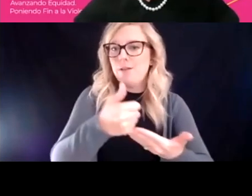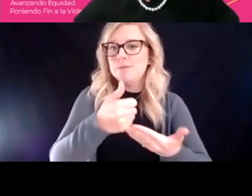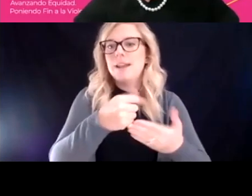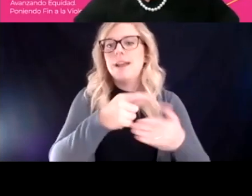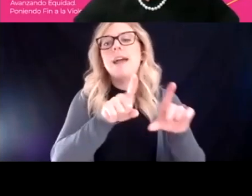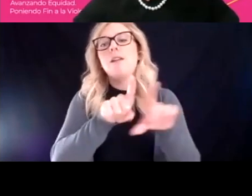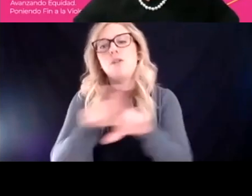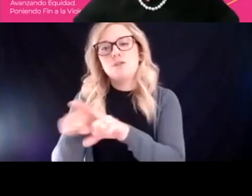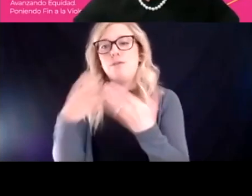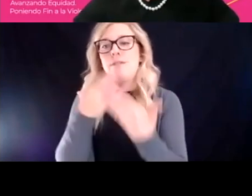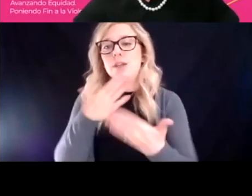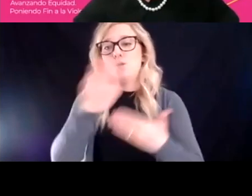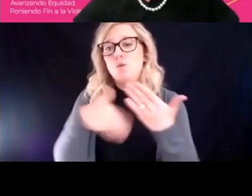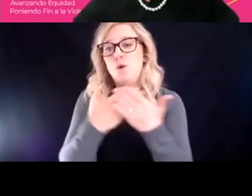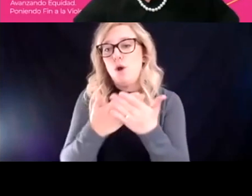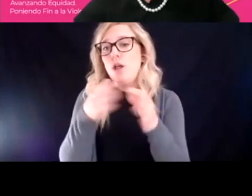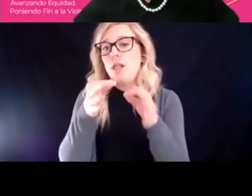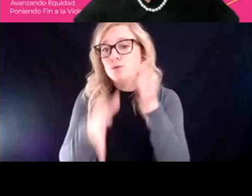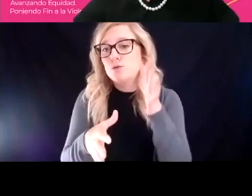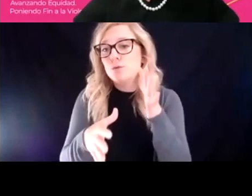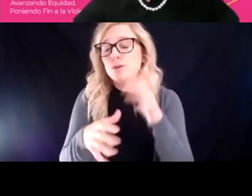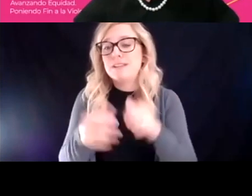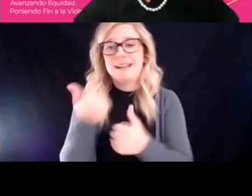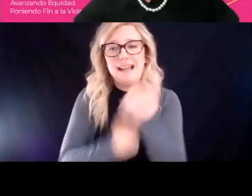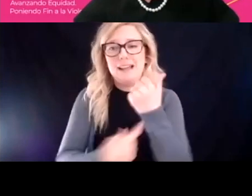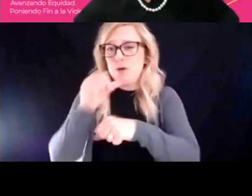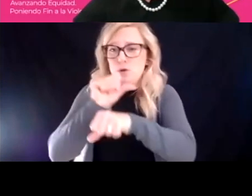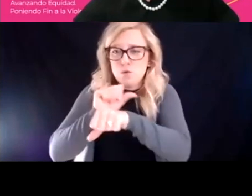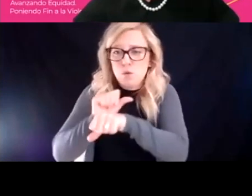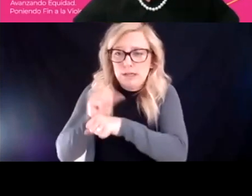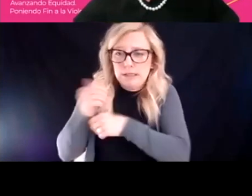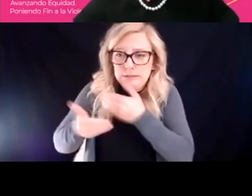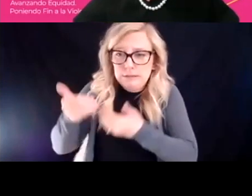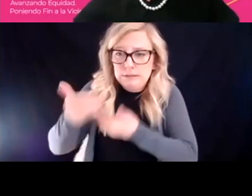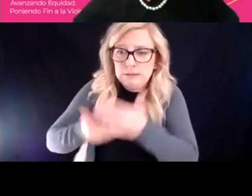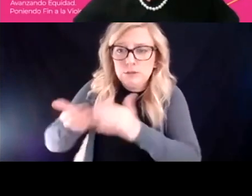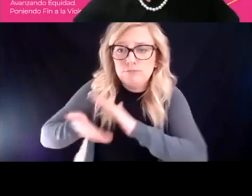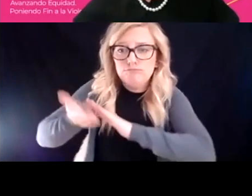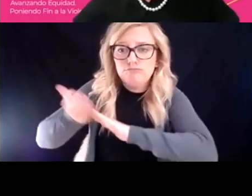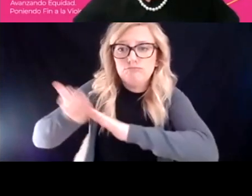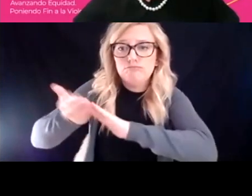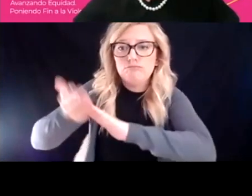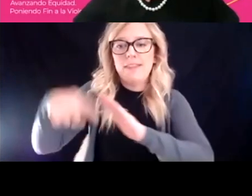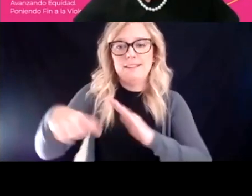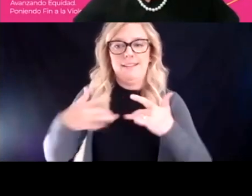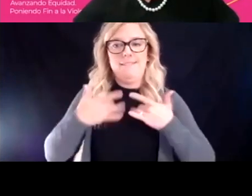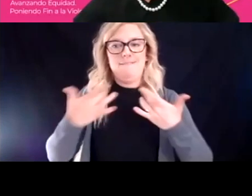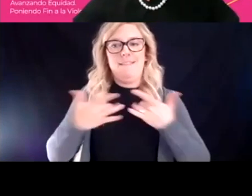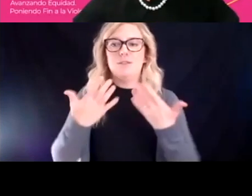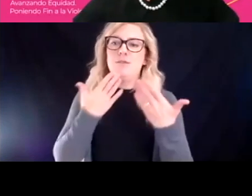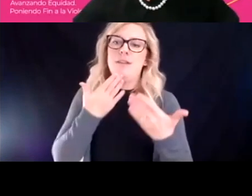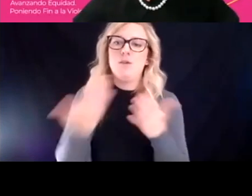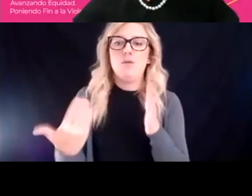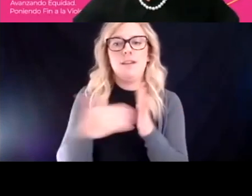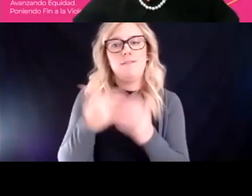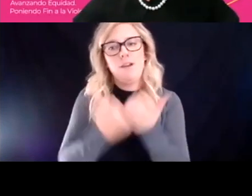interpreters and everybody who's worked behind the scenes to make this possible, all of the teams. Thank you once again to all of